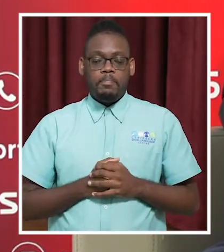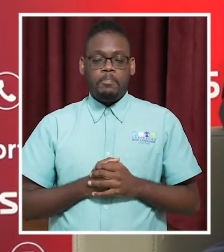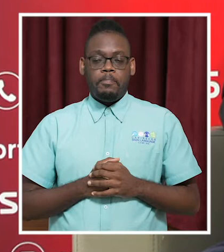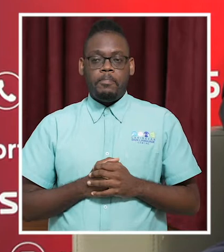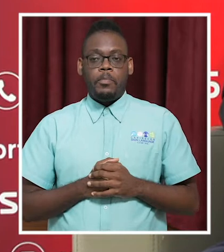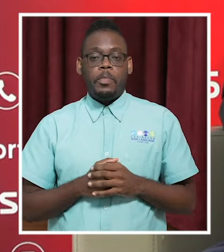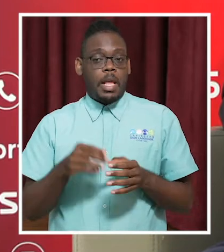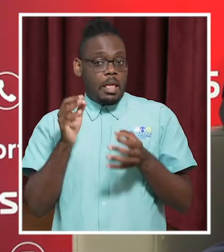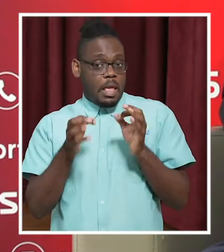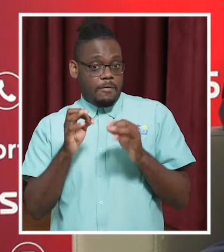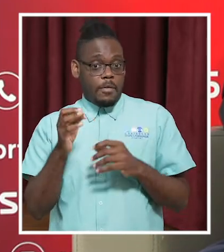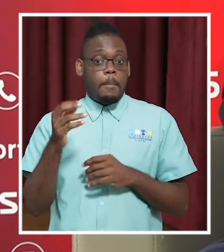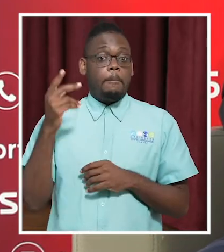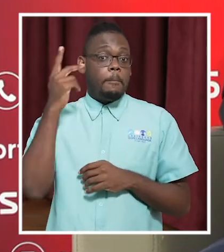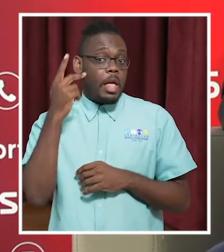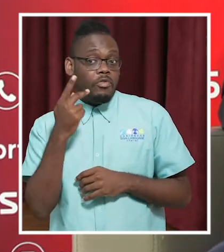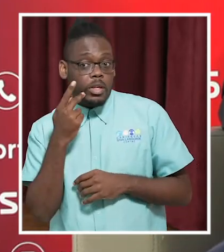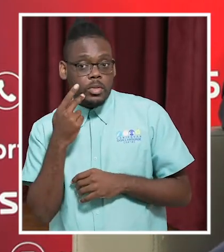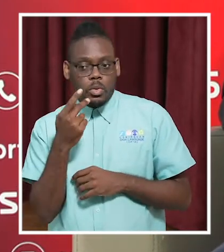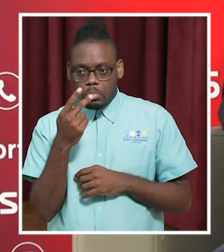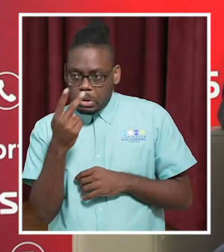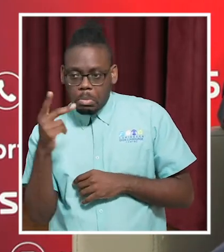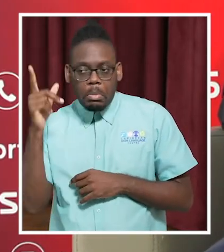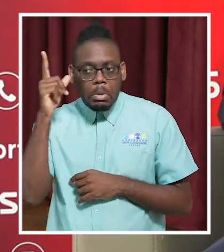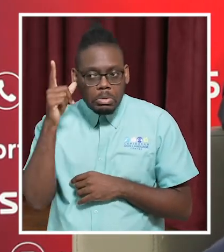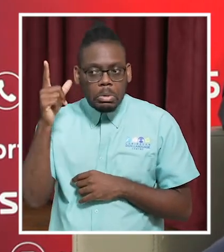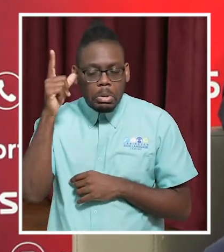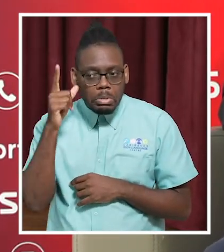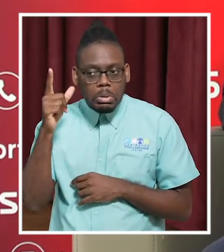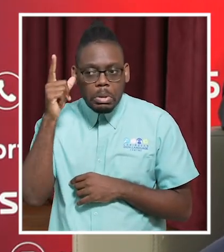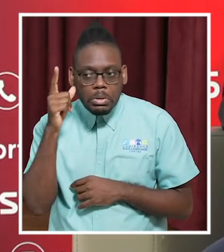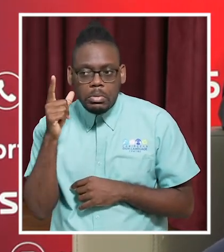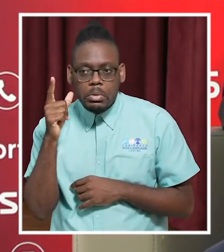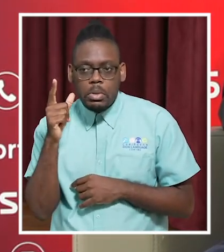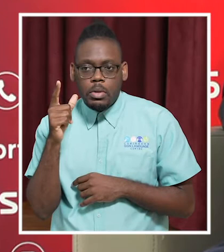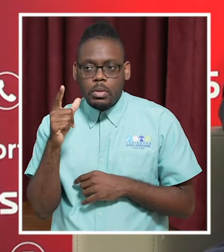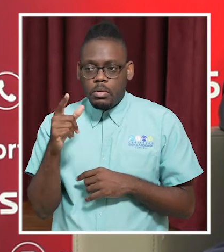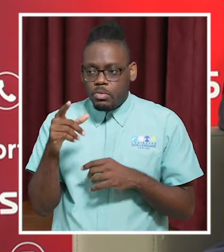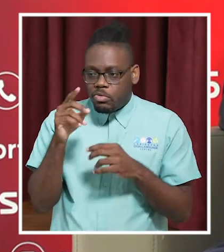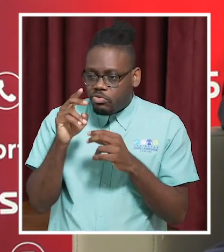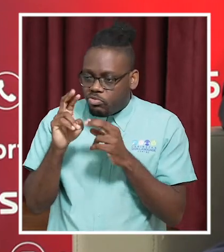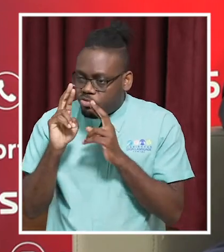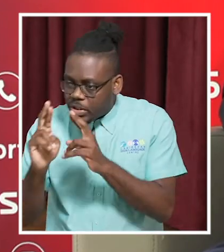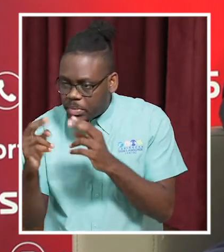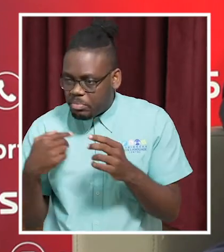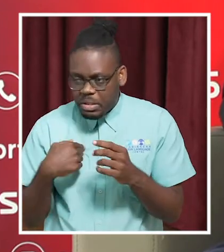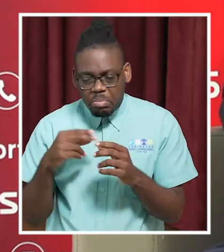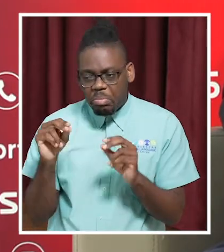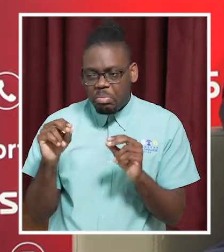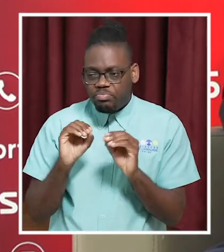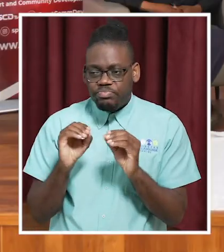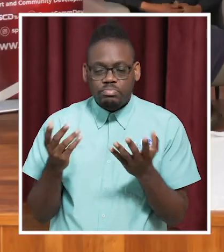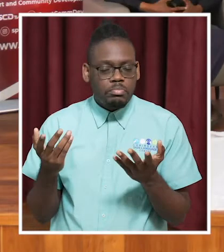to be disrespectful and disobedient. Yes. So the instinctive response tends to be punitive first, and